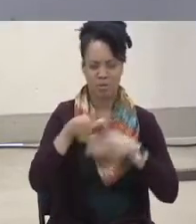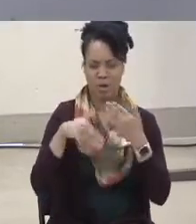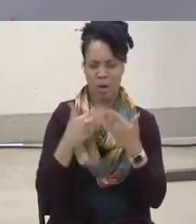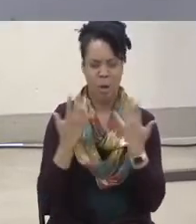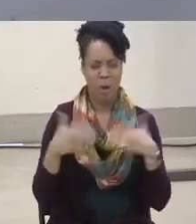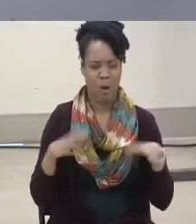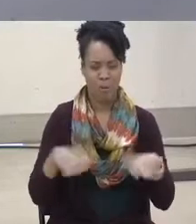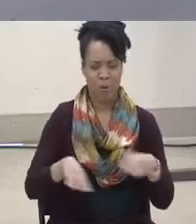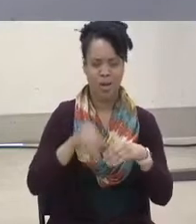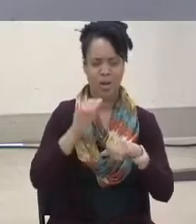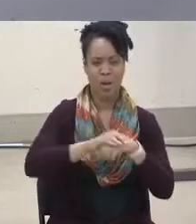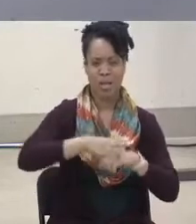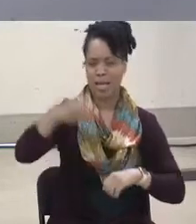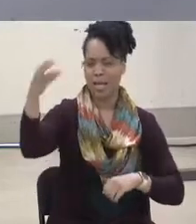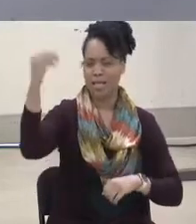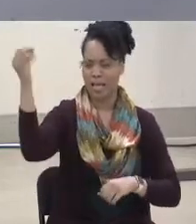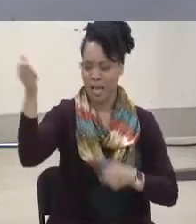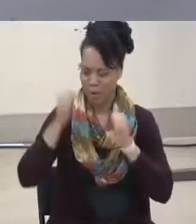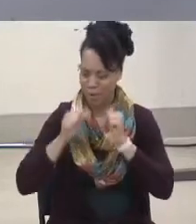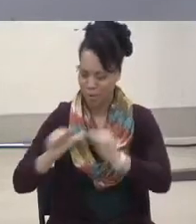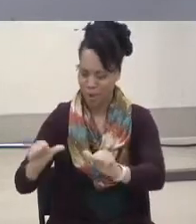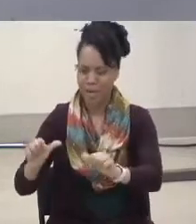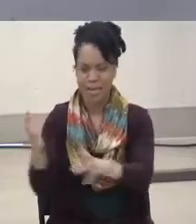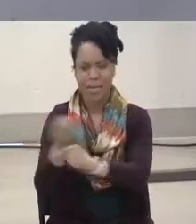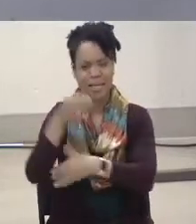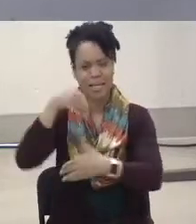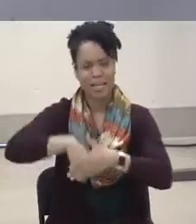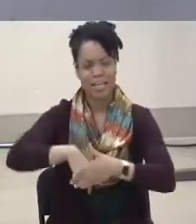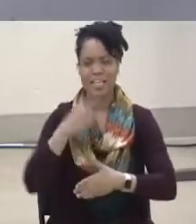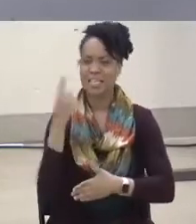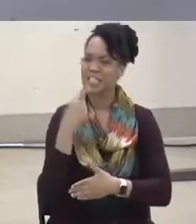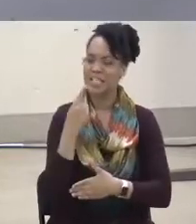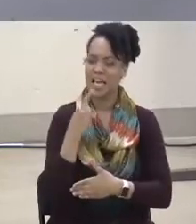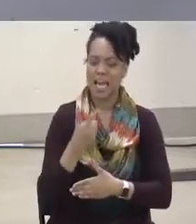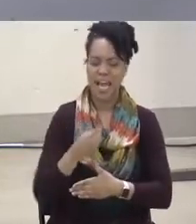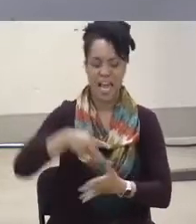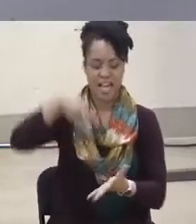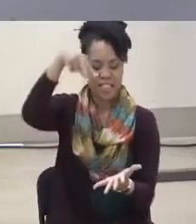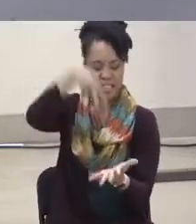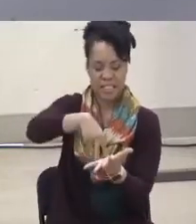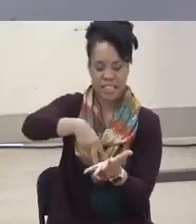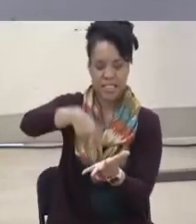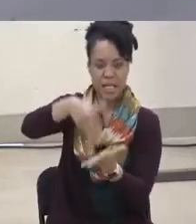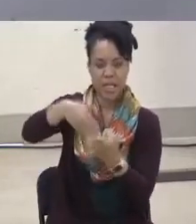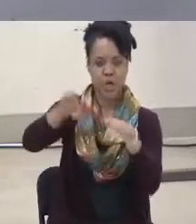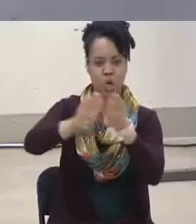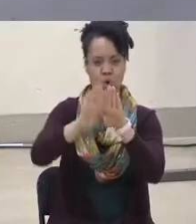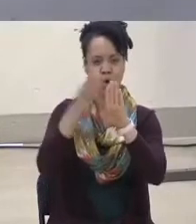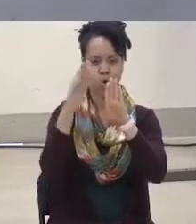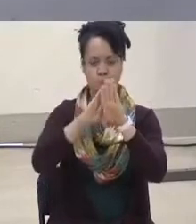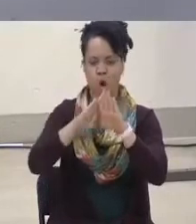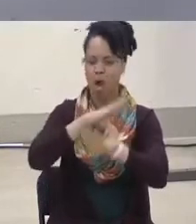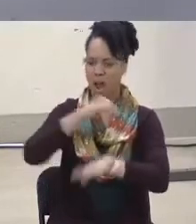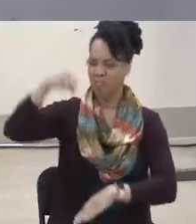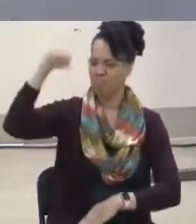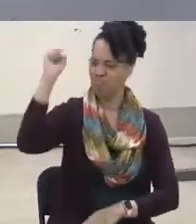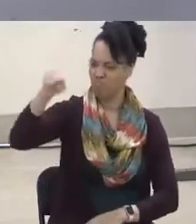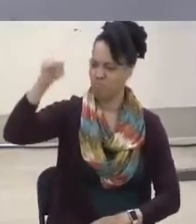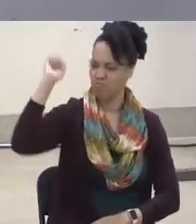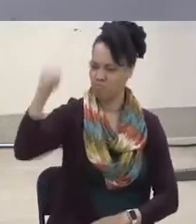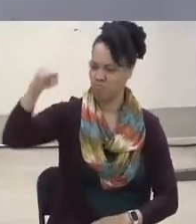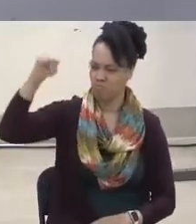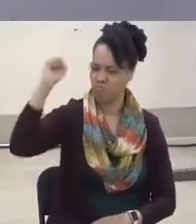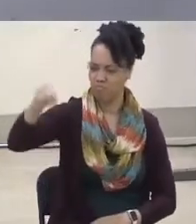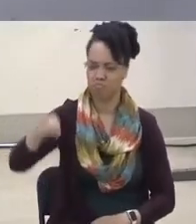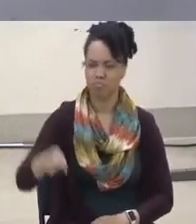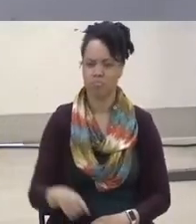trying to get back in. tratando de entrar. He said, I stand at the door and knock. Dijo, yo estoy a la